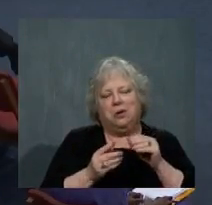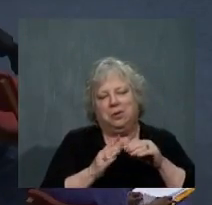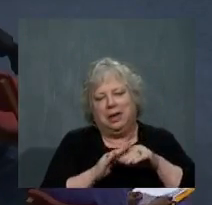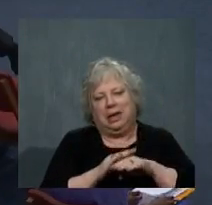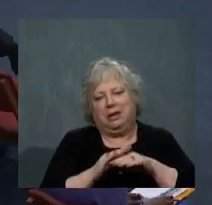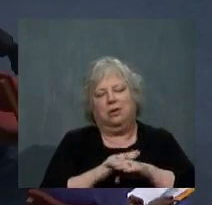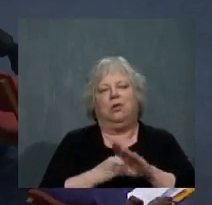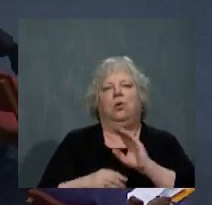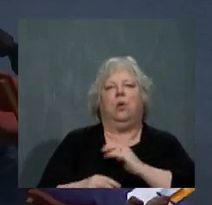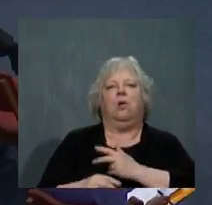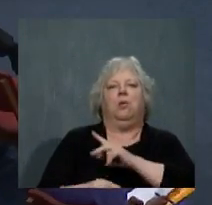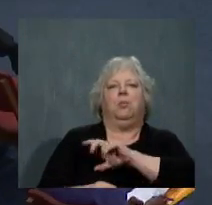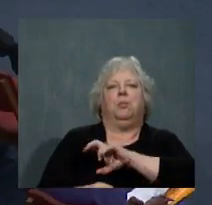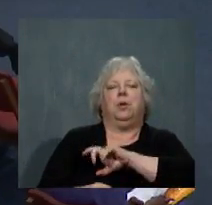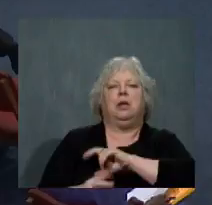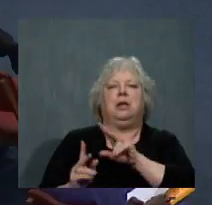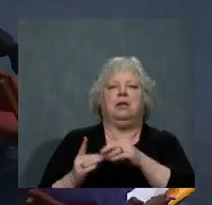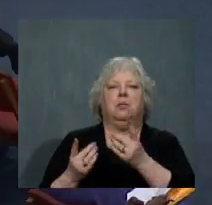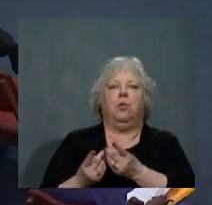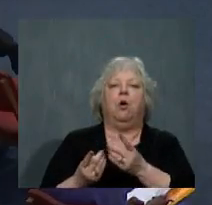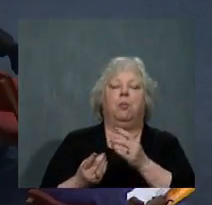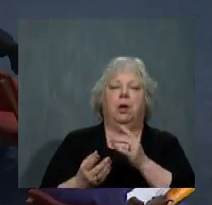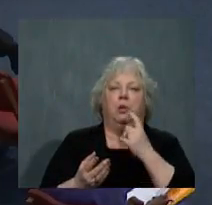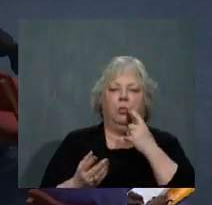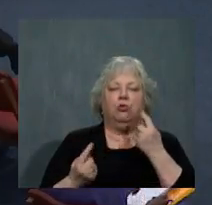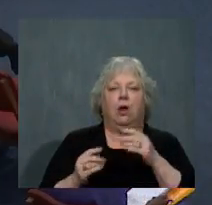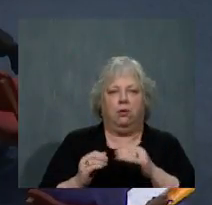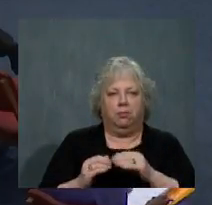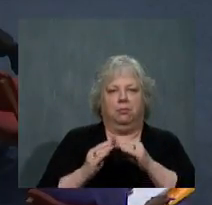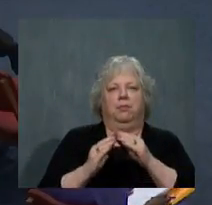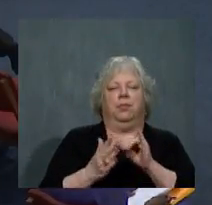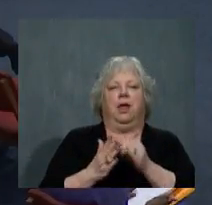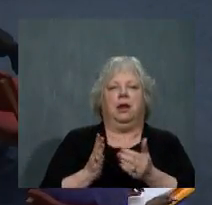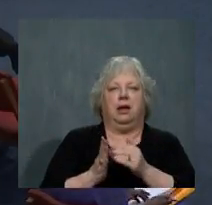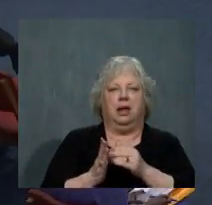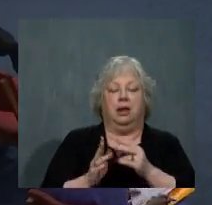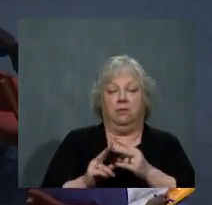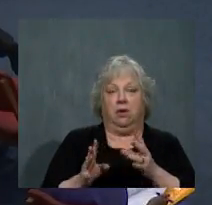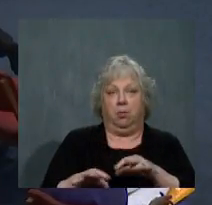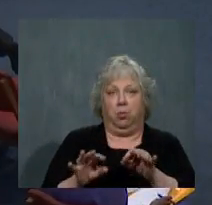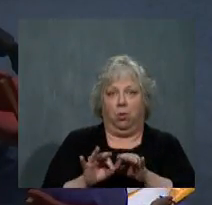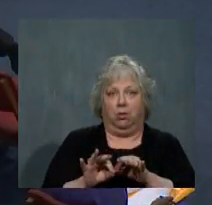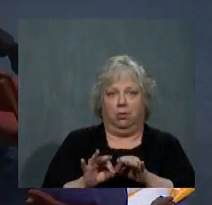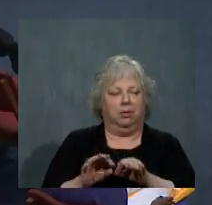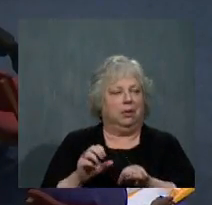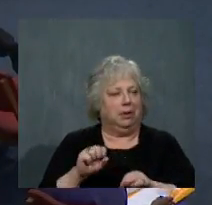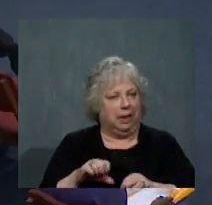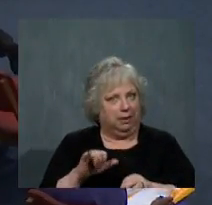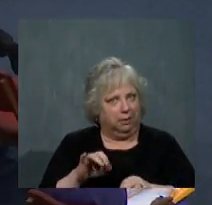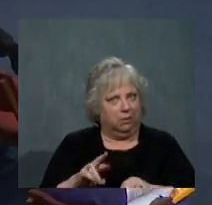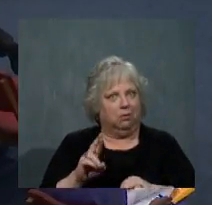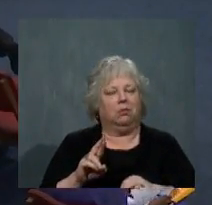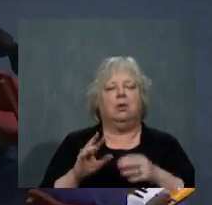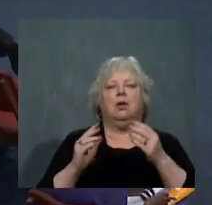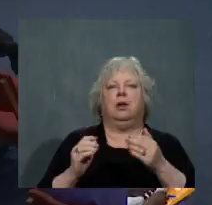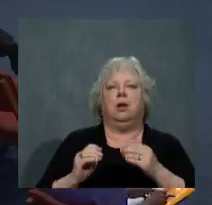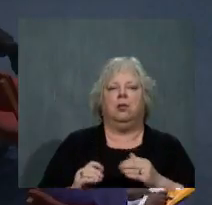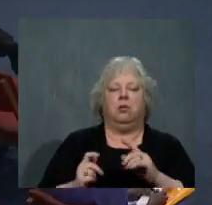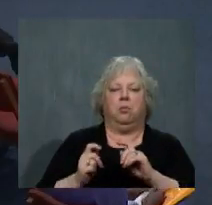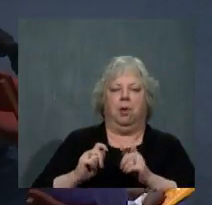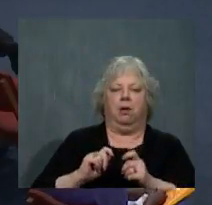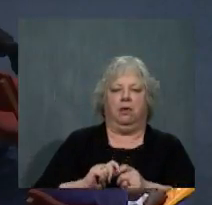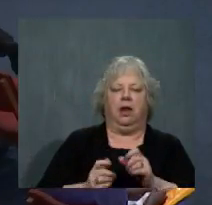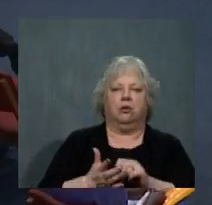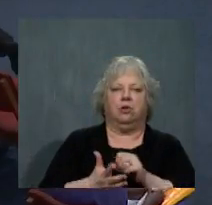cadet program, so very important. Yes, sir. Okay, we can move on to the modification page. We've